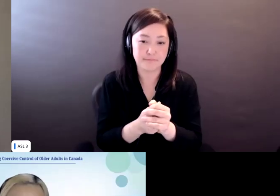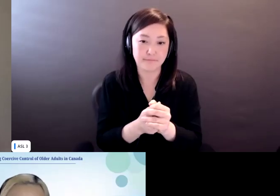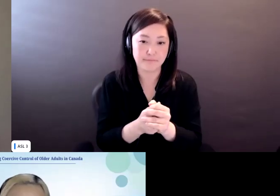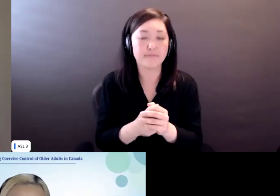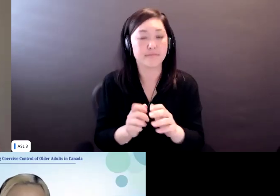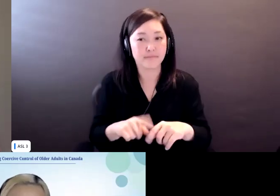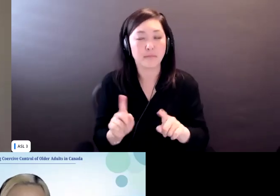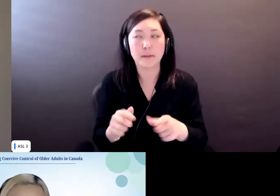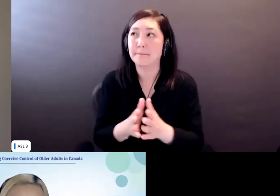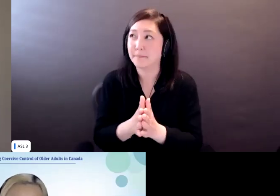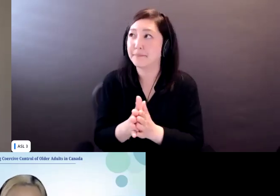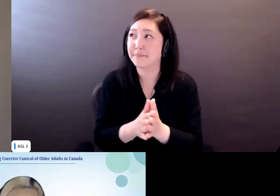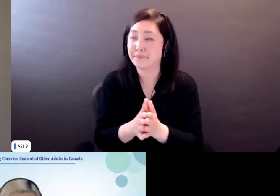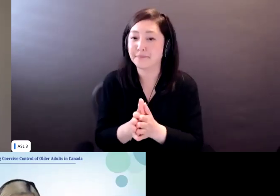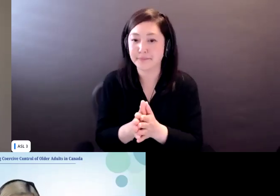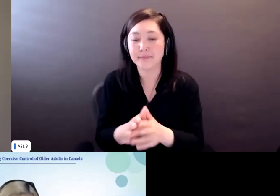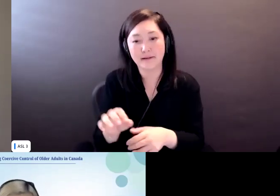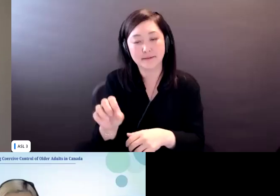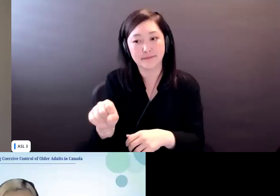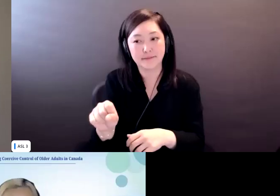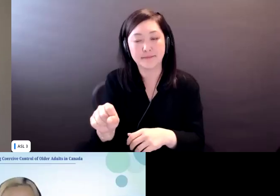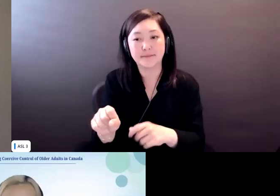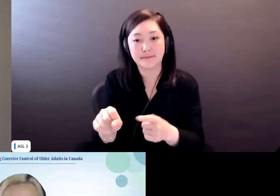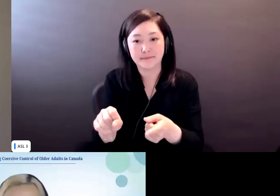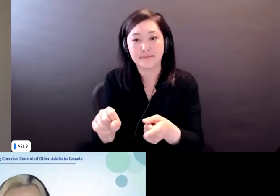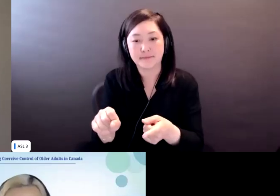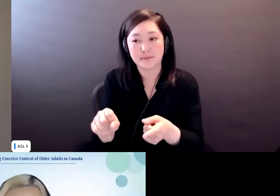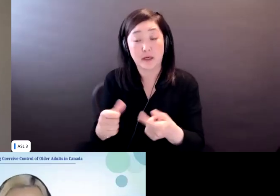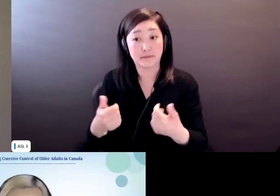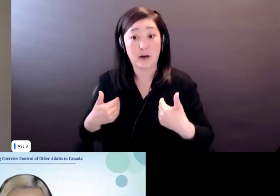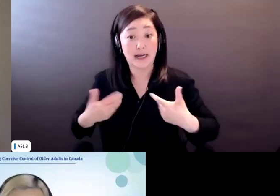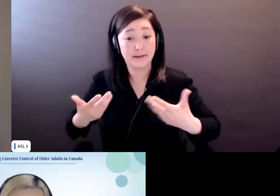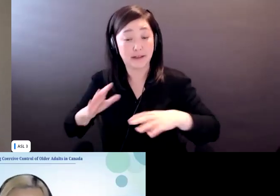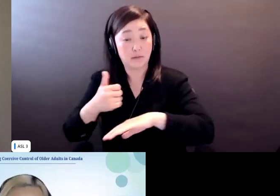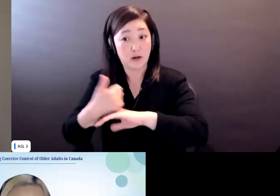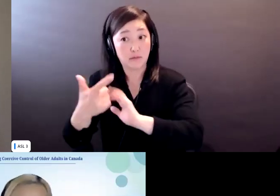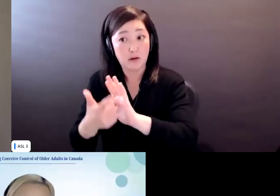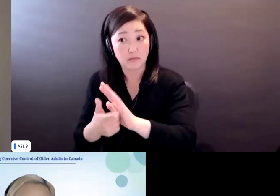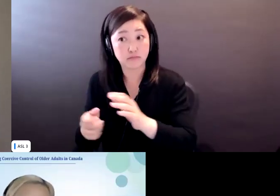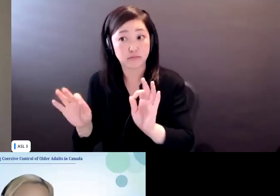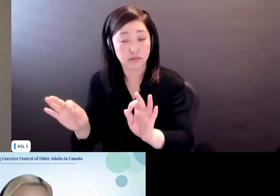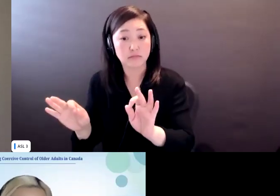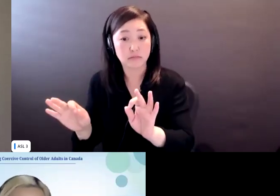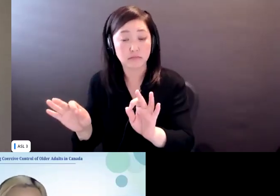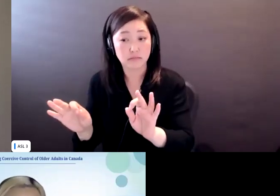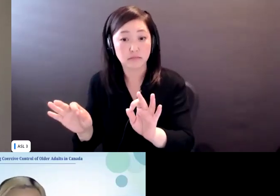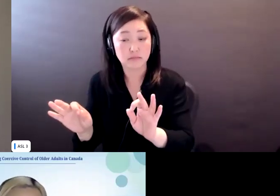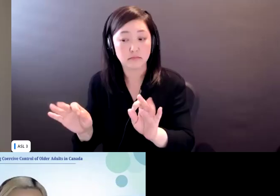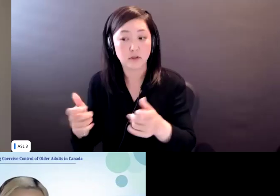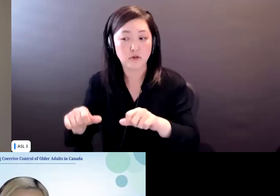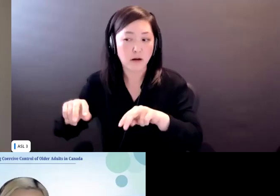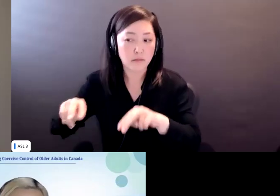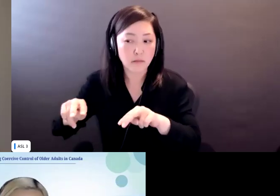of proven possible in jurisdictions that do have these criminal offense to kind of marshal